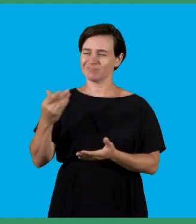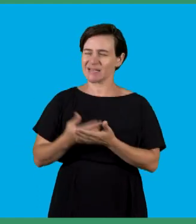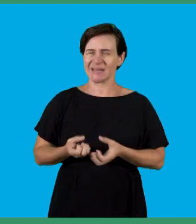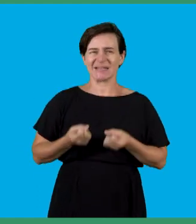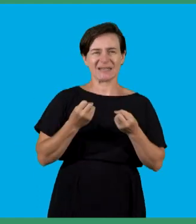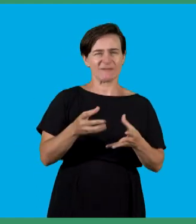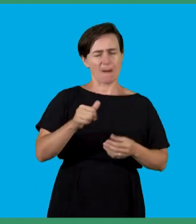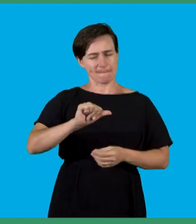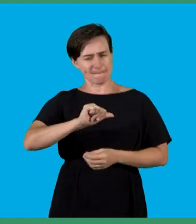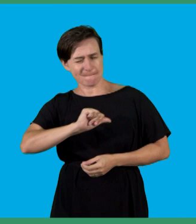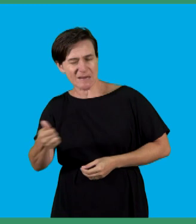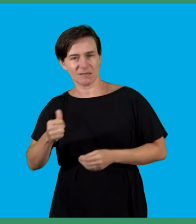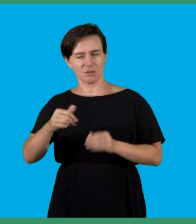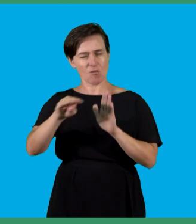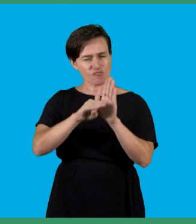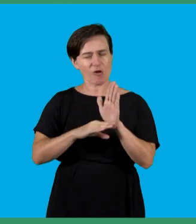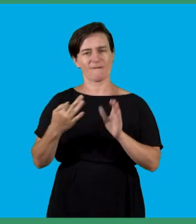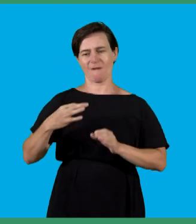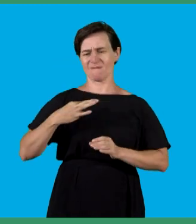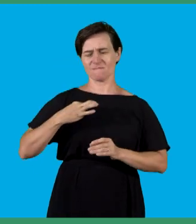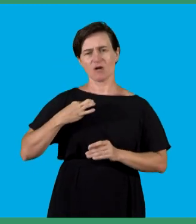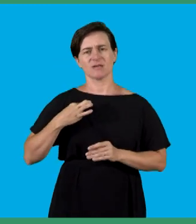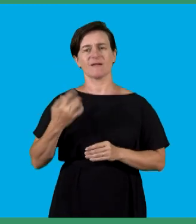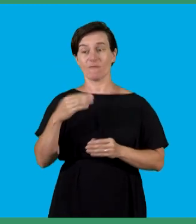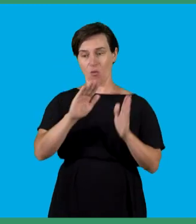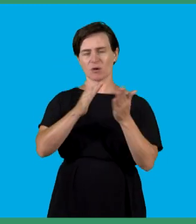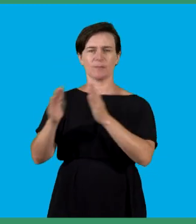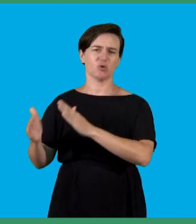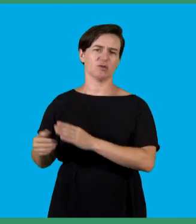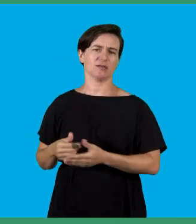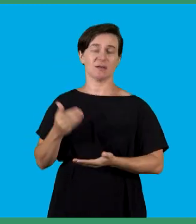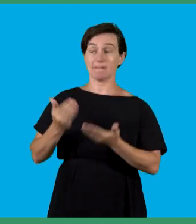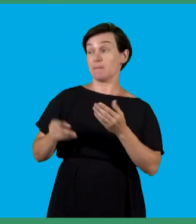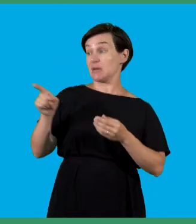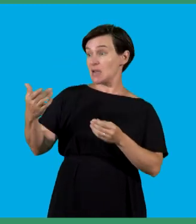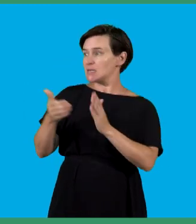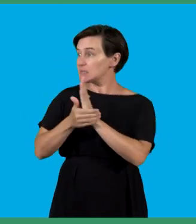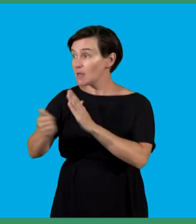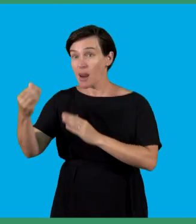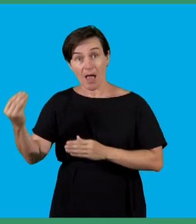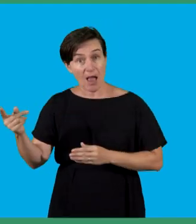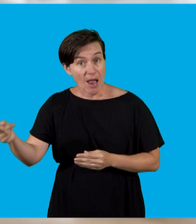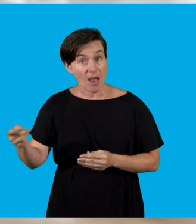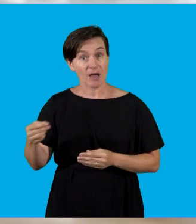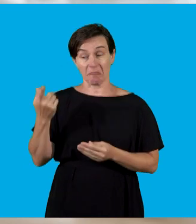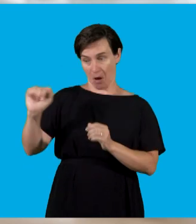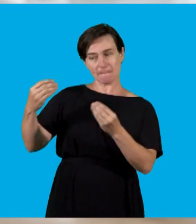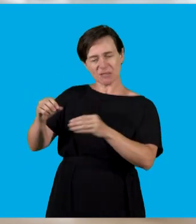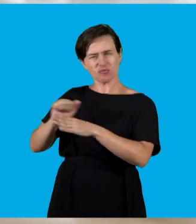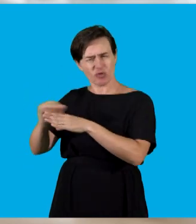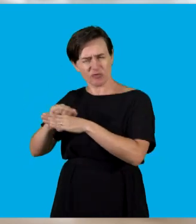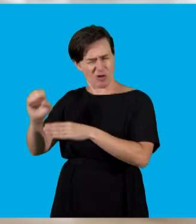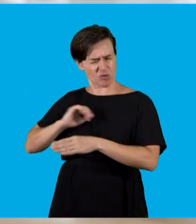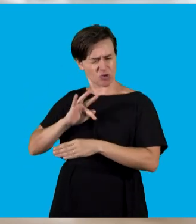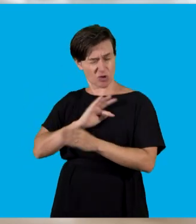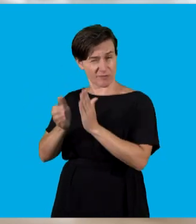offer based volunteering programs to people in the community, whereby whenever they are equipped with the skills that they have trained them on,